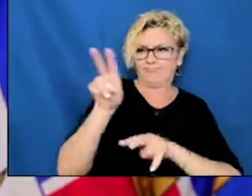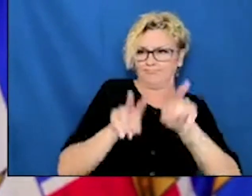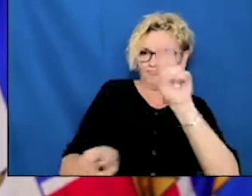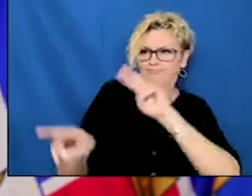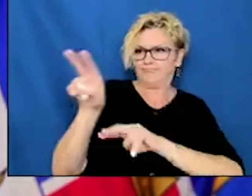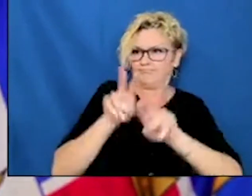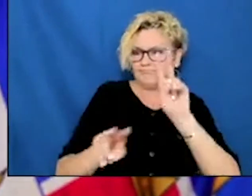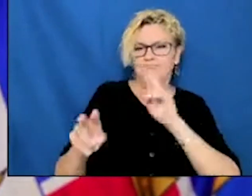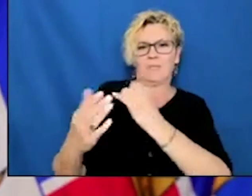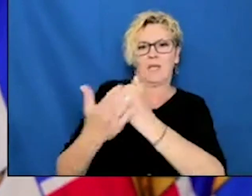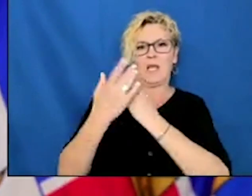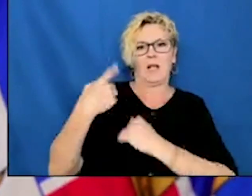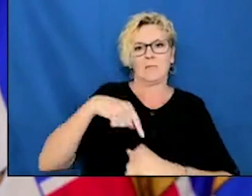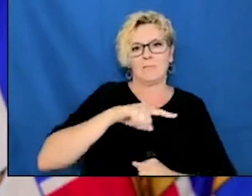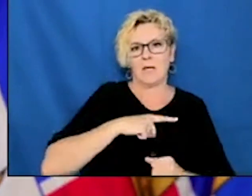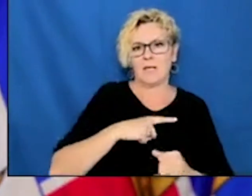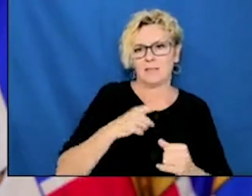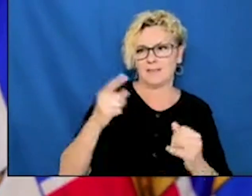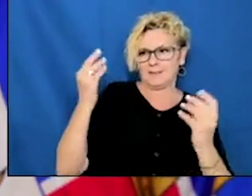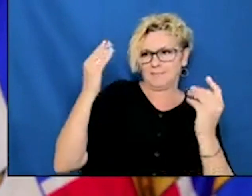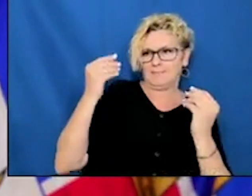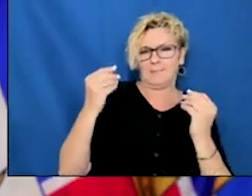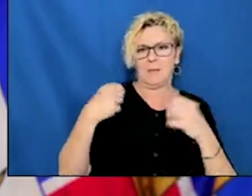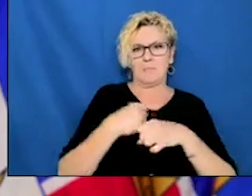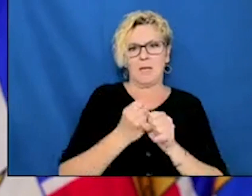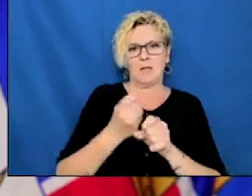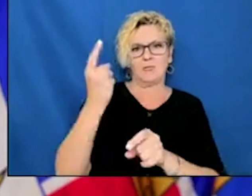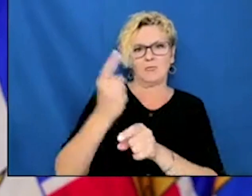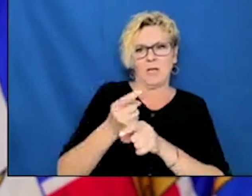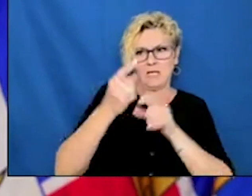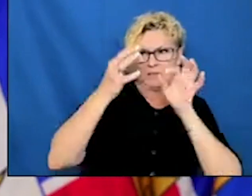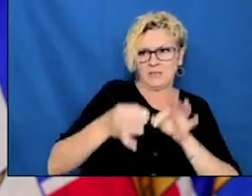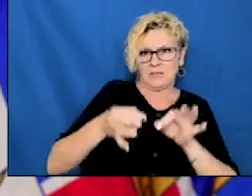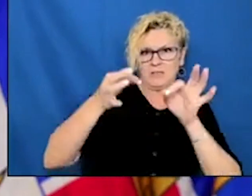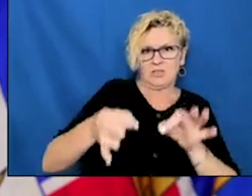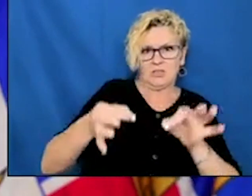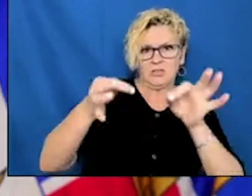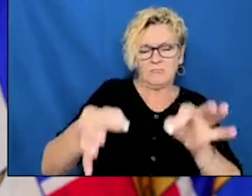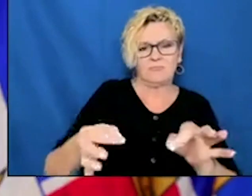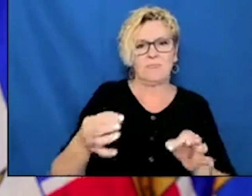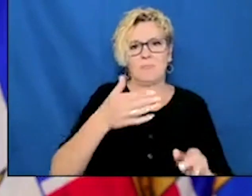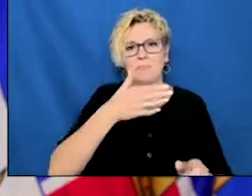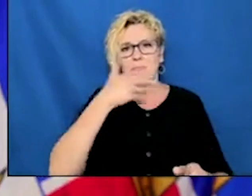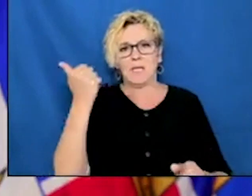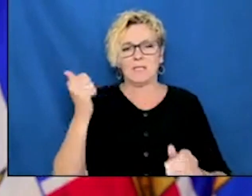possible decisions to manage this pandemic on an ongoing basis every day.